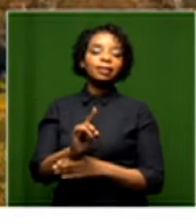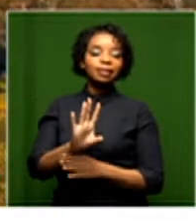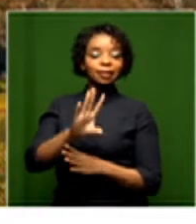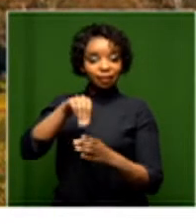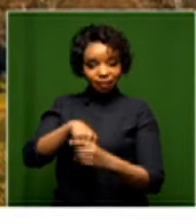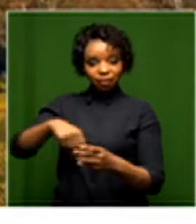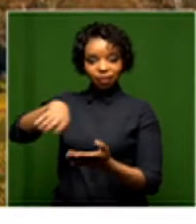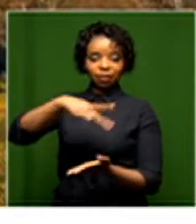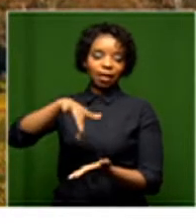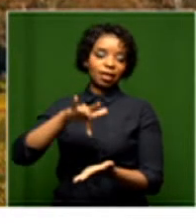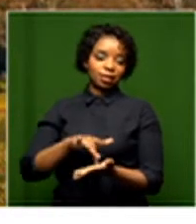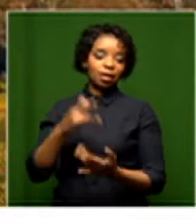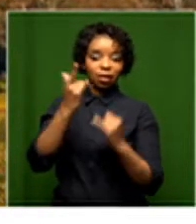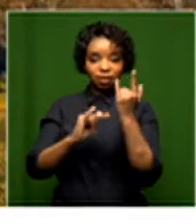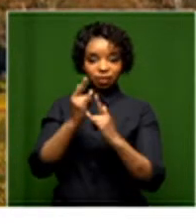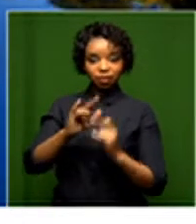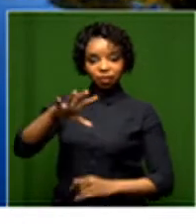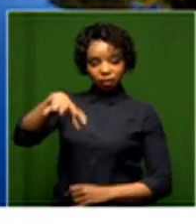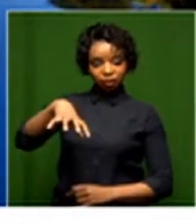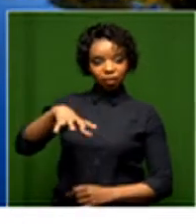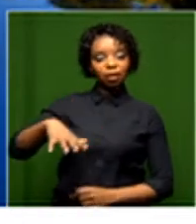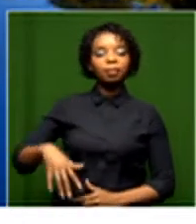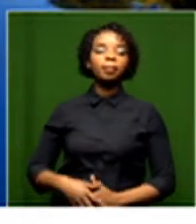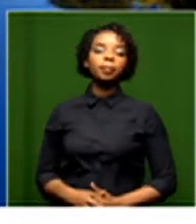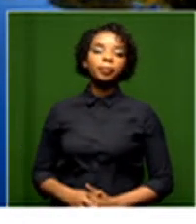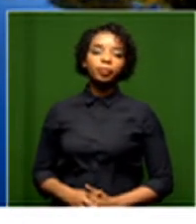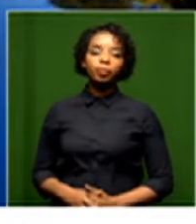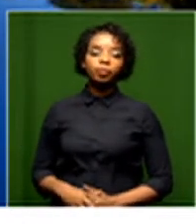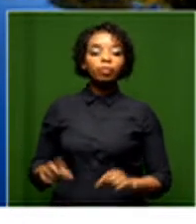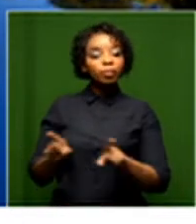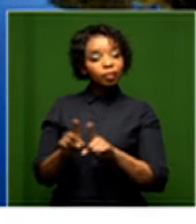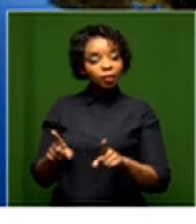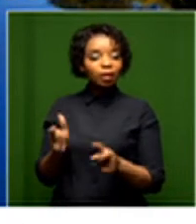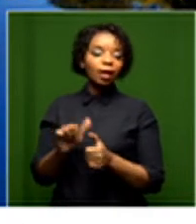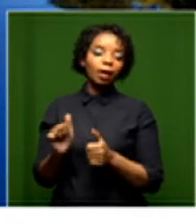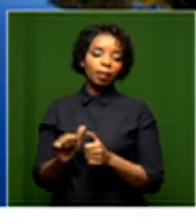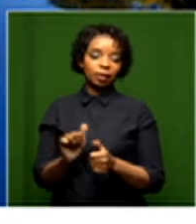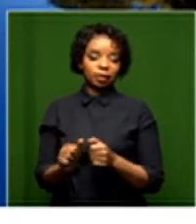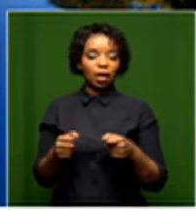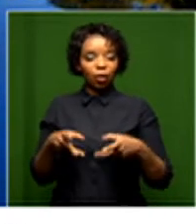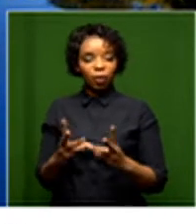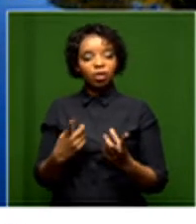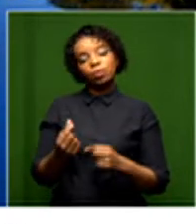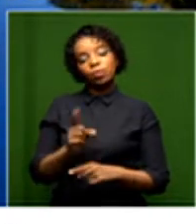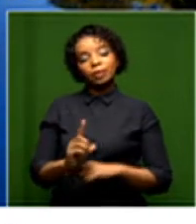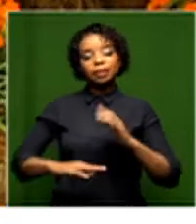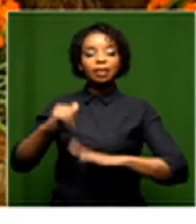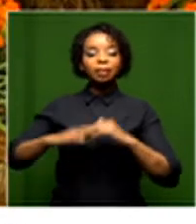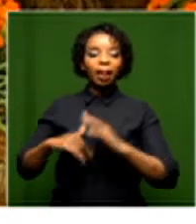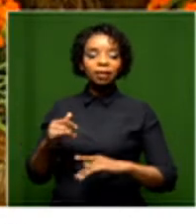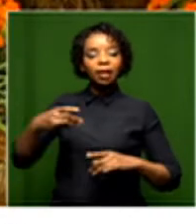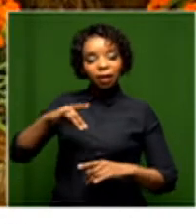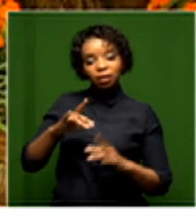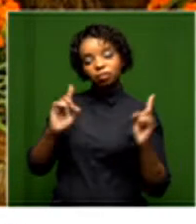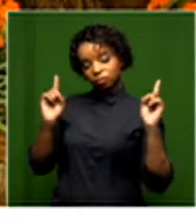them are right in the center of urban areas. So what better way than to get away from these buildings and the malls and that and rather